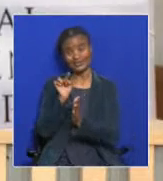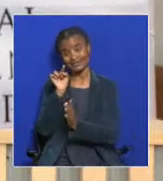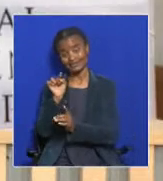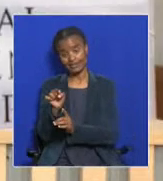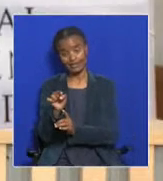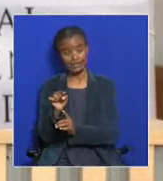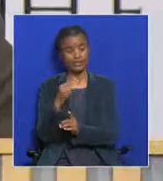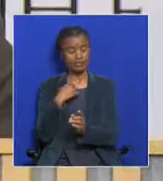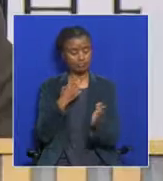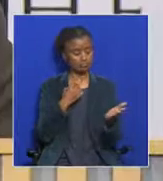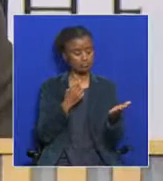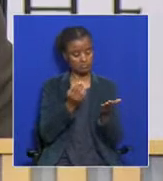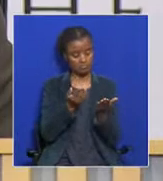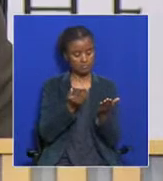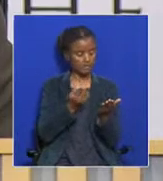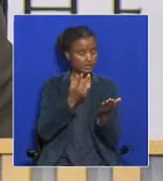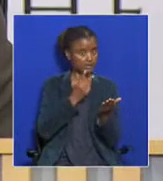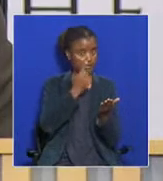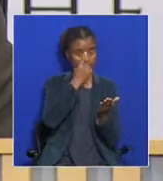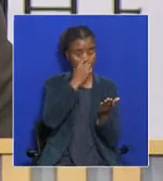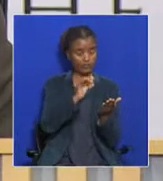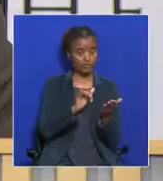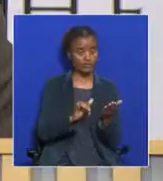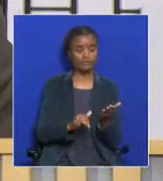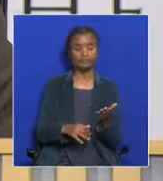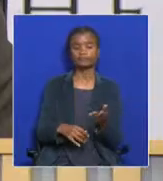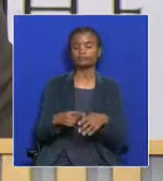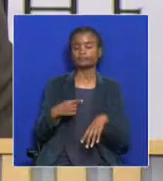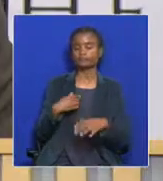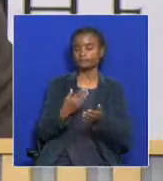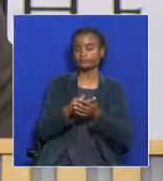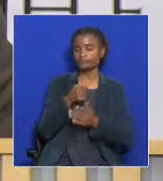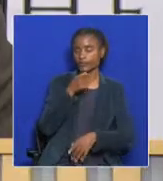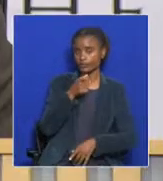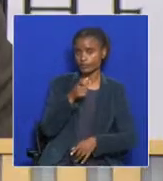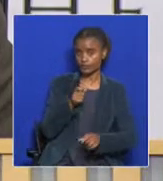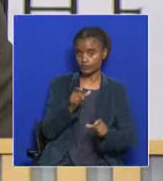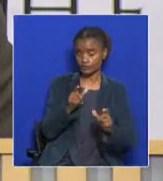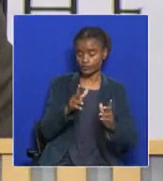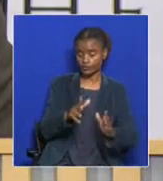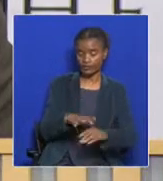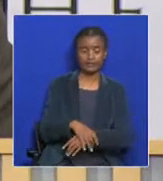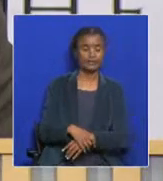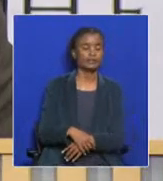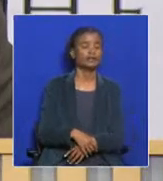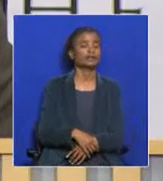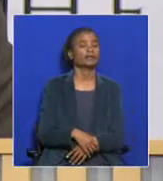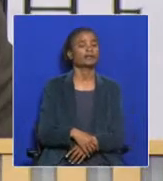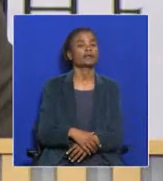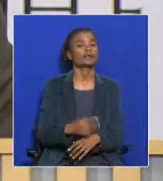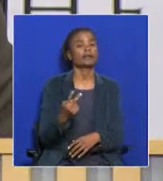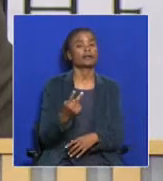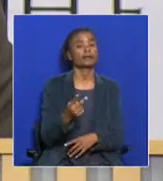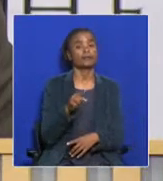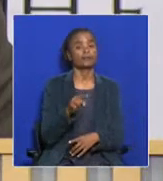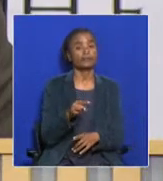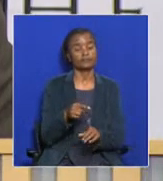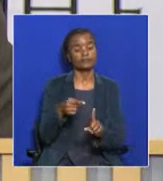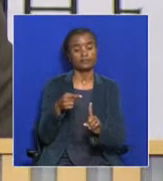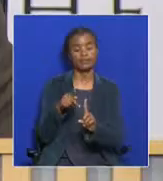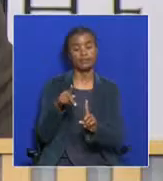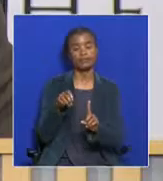Okay. May I just add a comment, Okay. Commissioner? Once again, I'll talk to Warrant Officer Perumal's